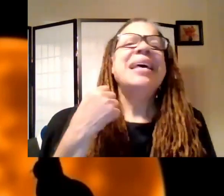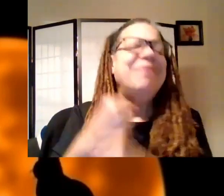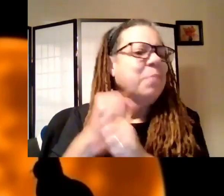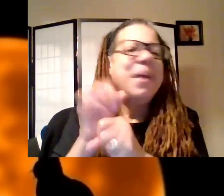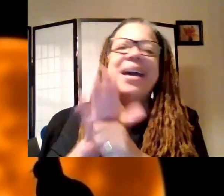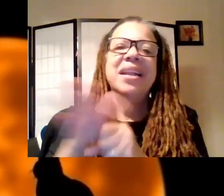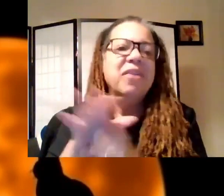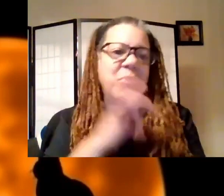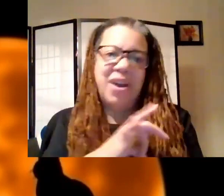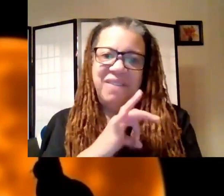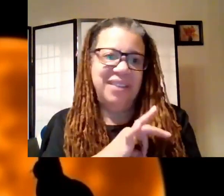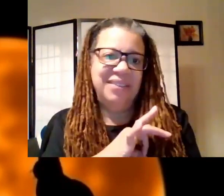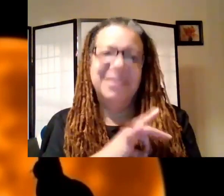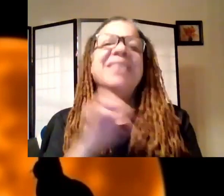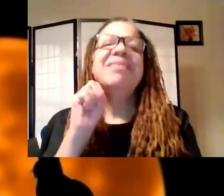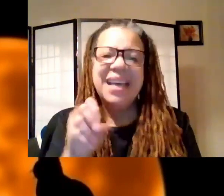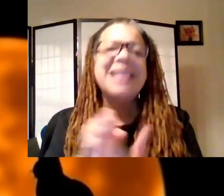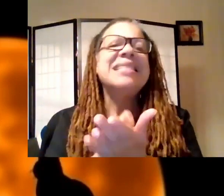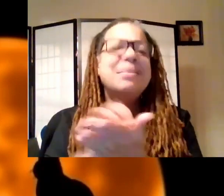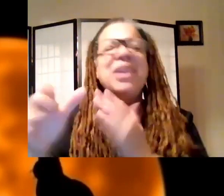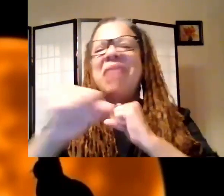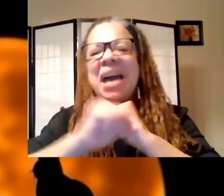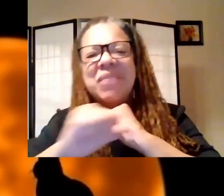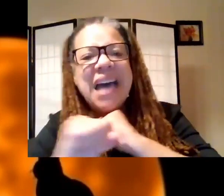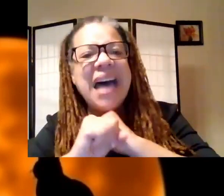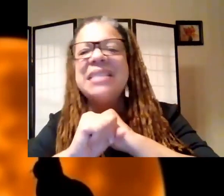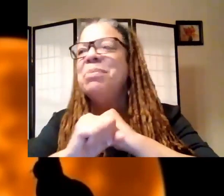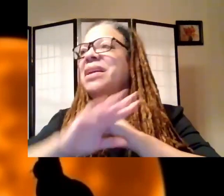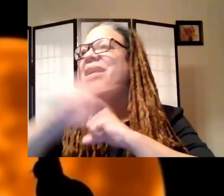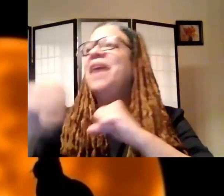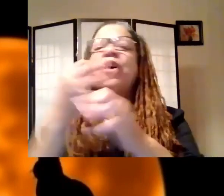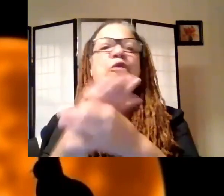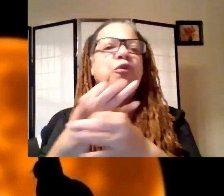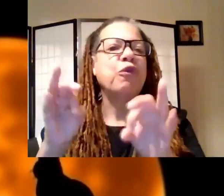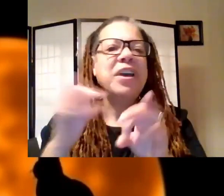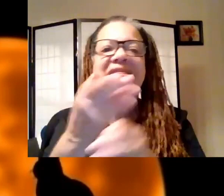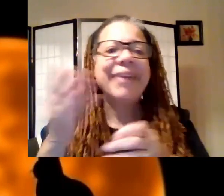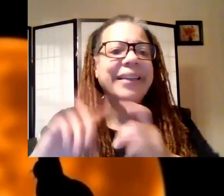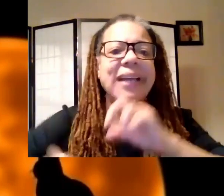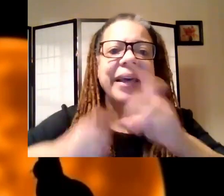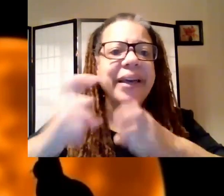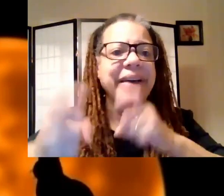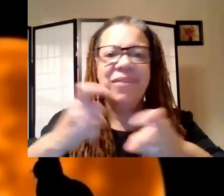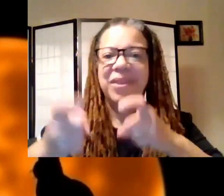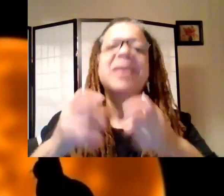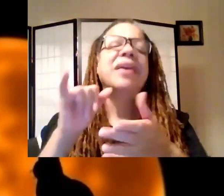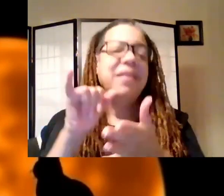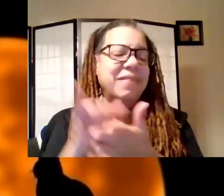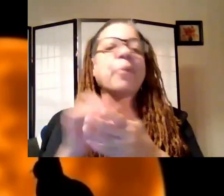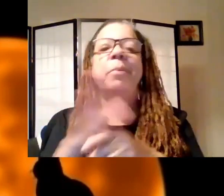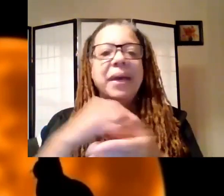got enough money to spend on advertisement and all their little freebies that they give out. And that would more than